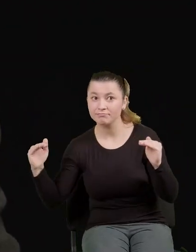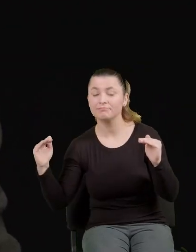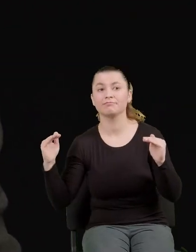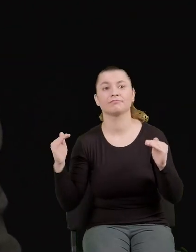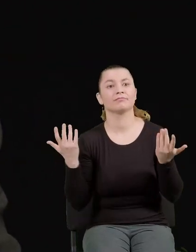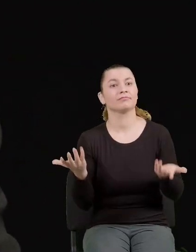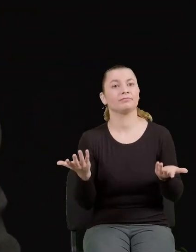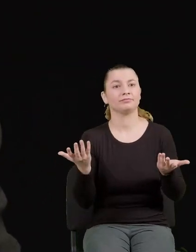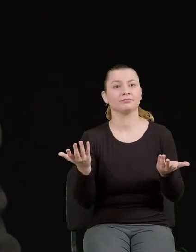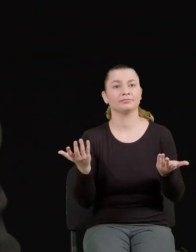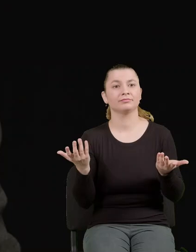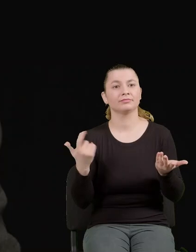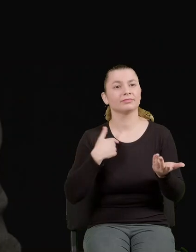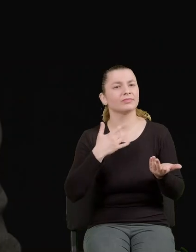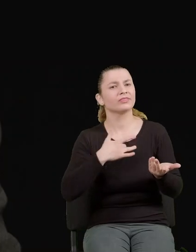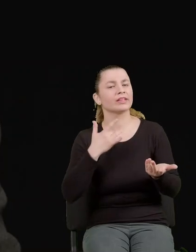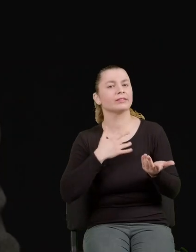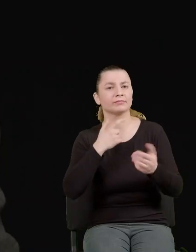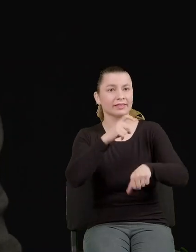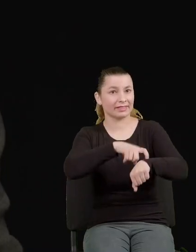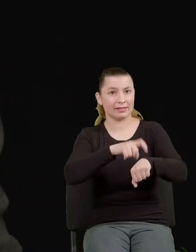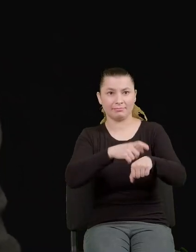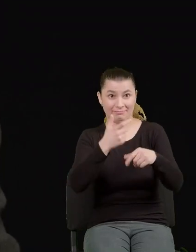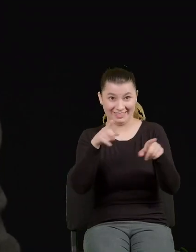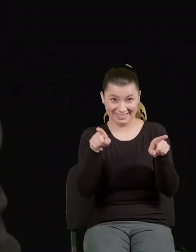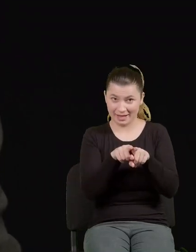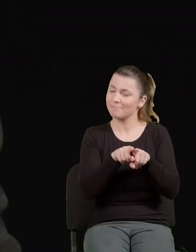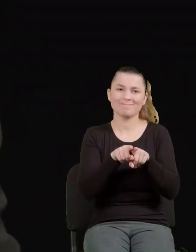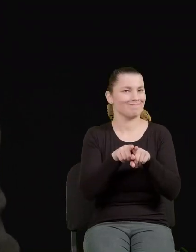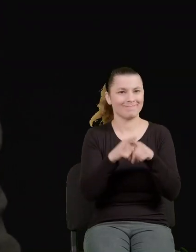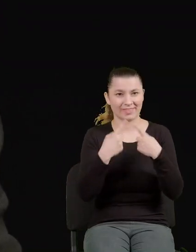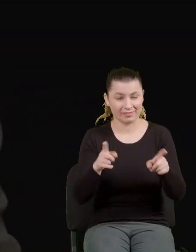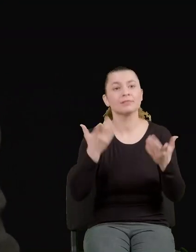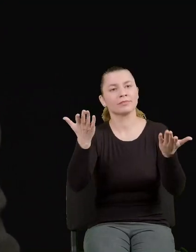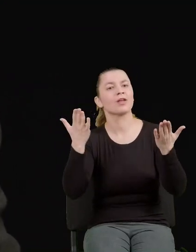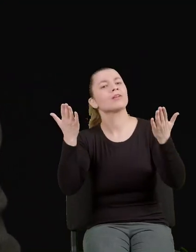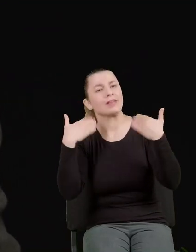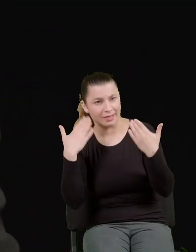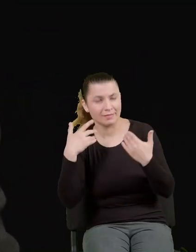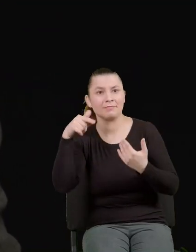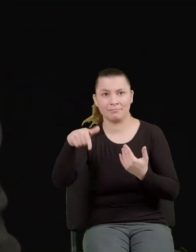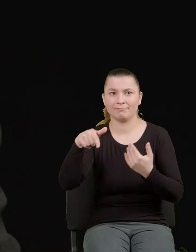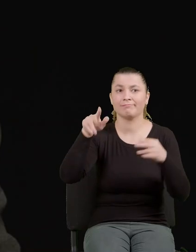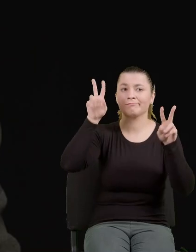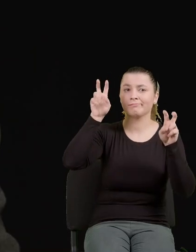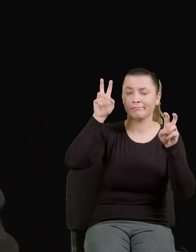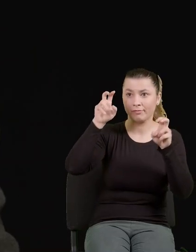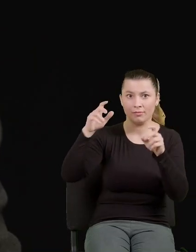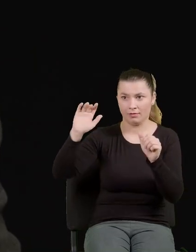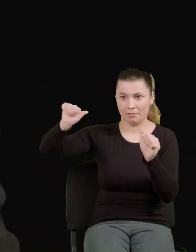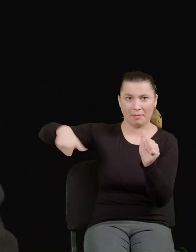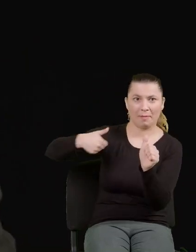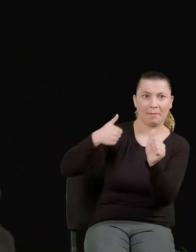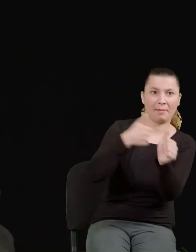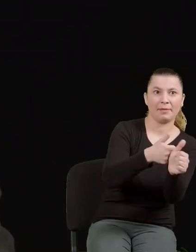aspects are upon us now. Security really is upon us, and we don't have time to spend the